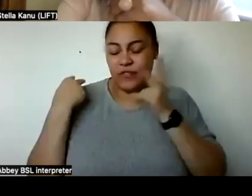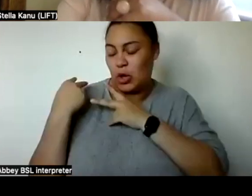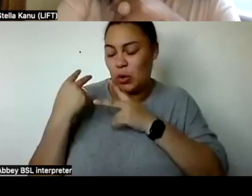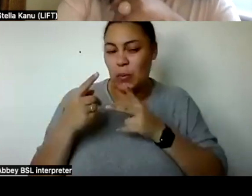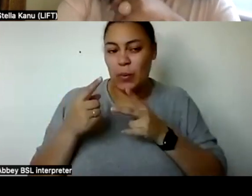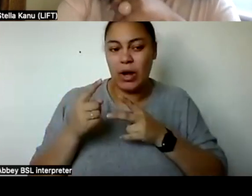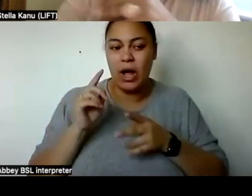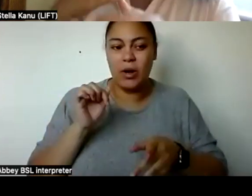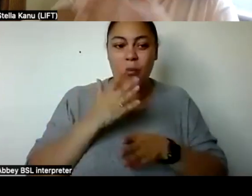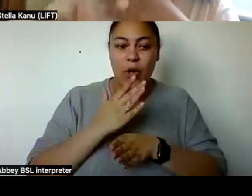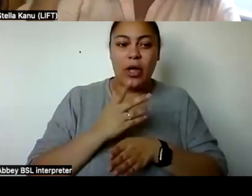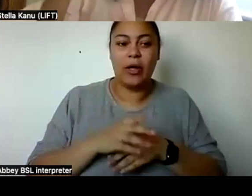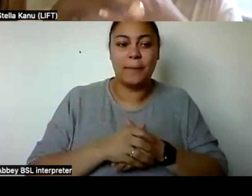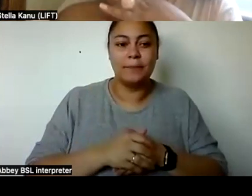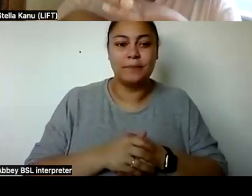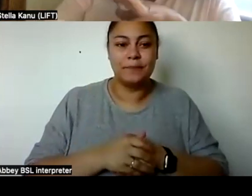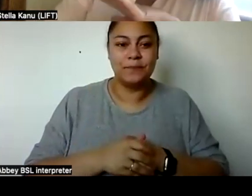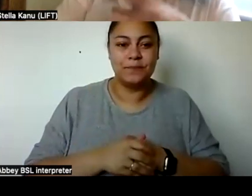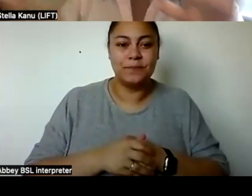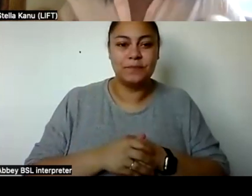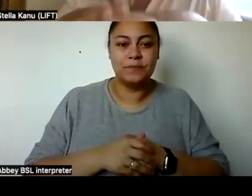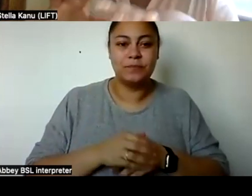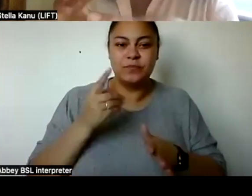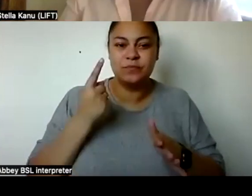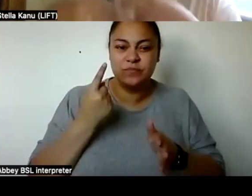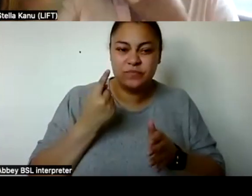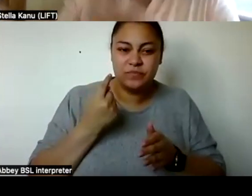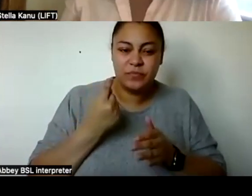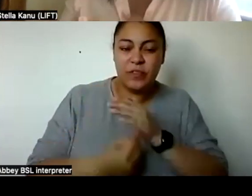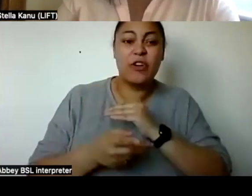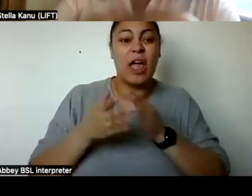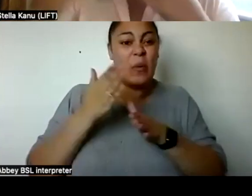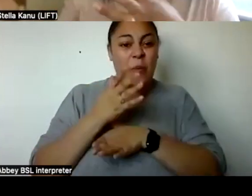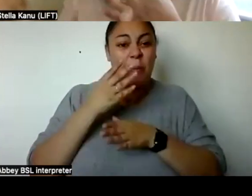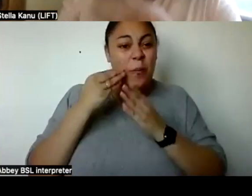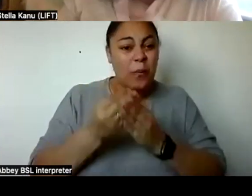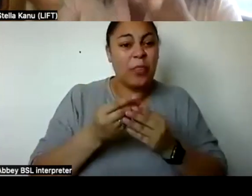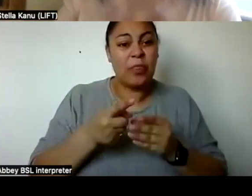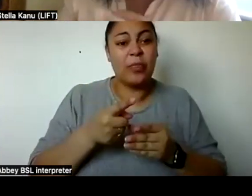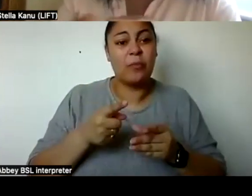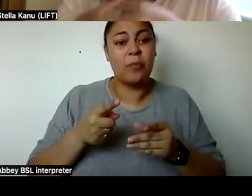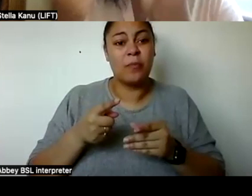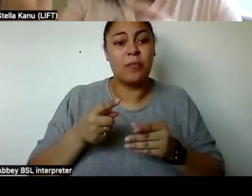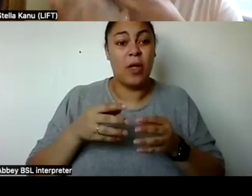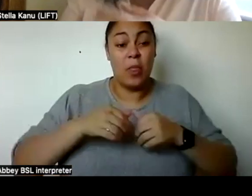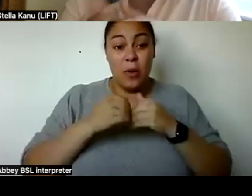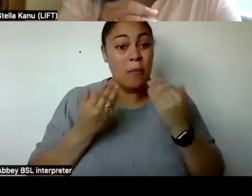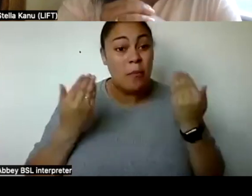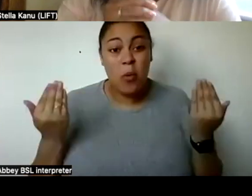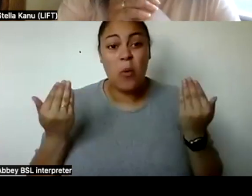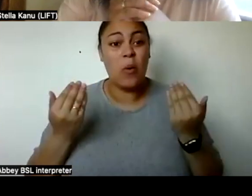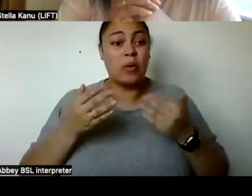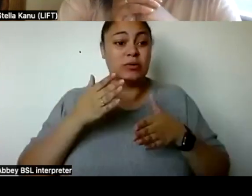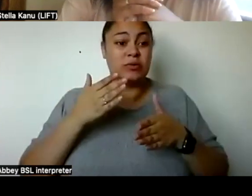us. And, you know, we have freelancers working with us through all our projects. They also, you know, freelancers sitting on our board. So all of that